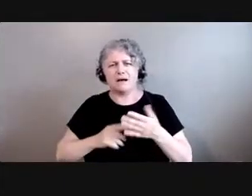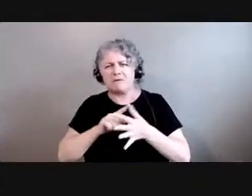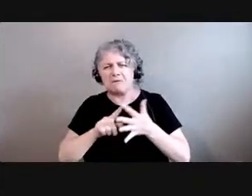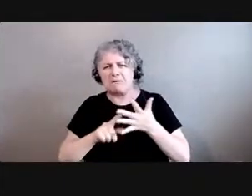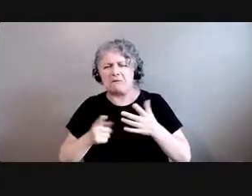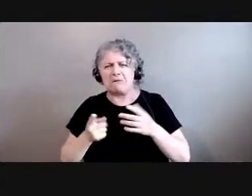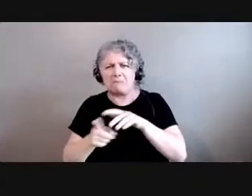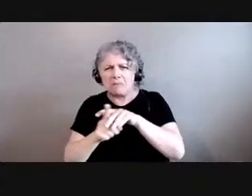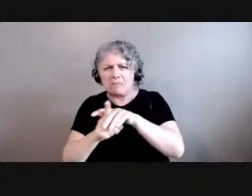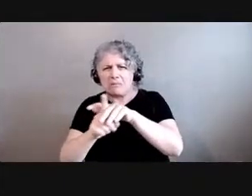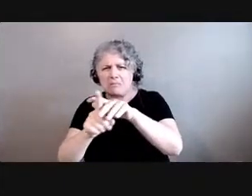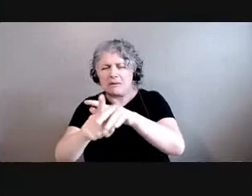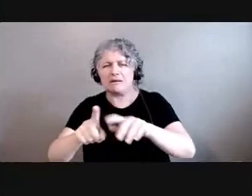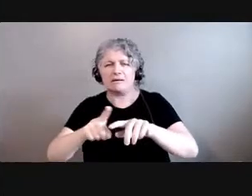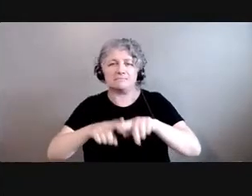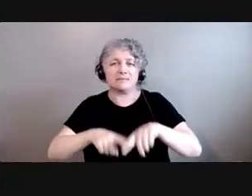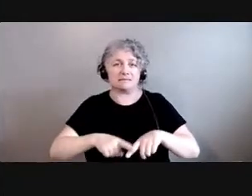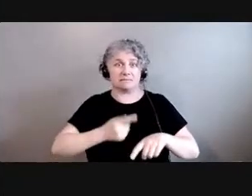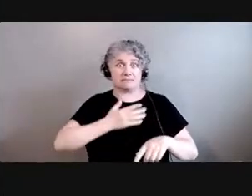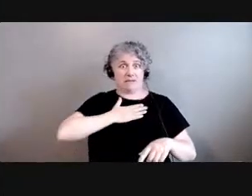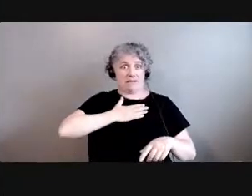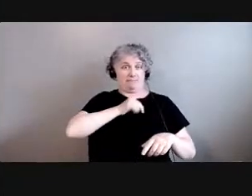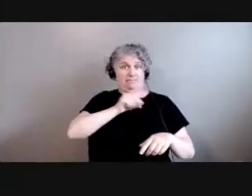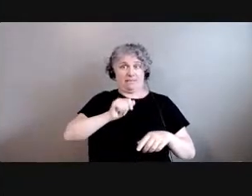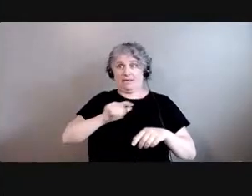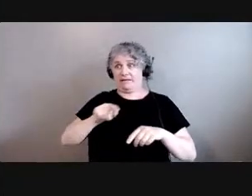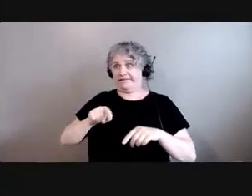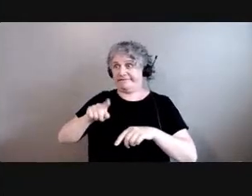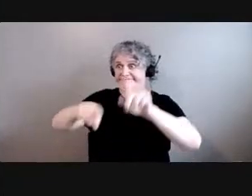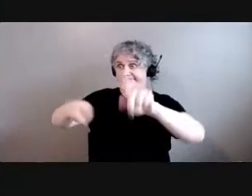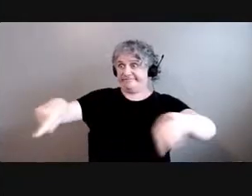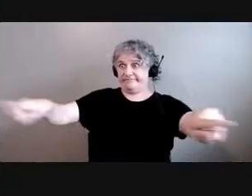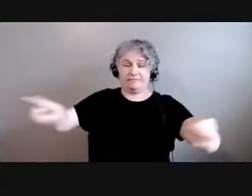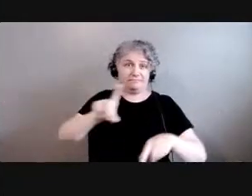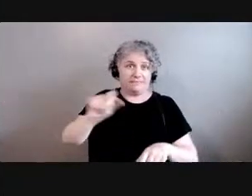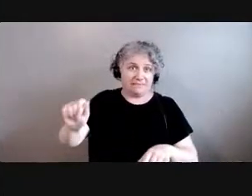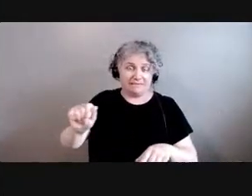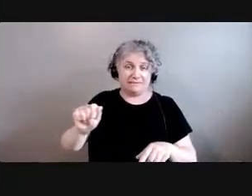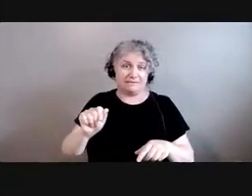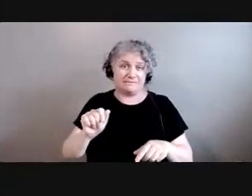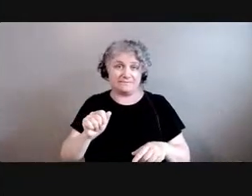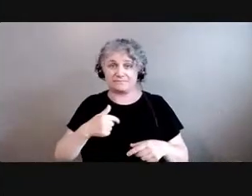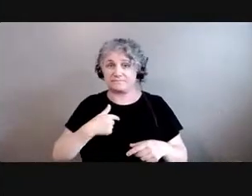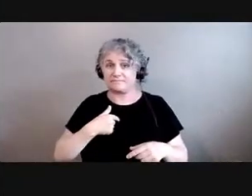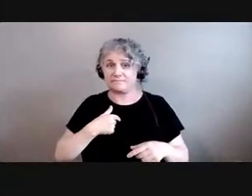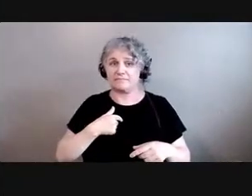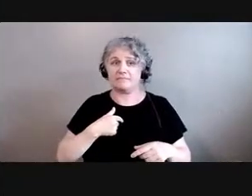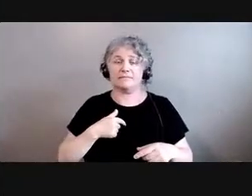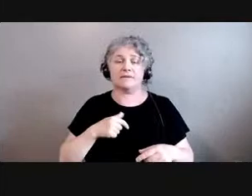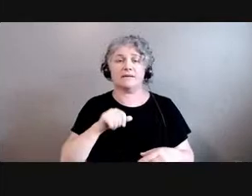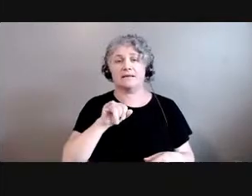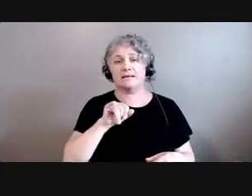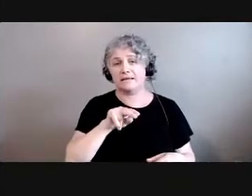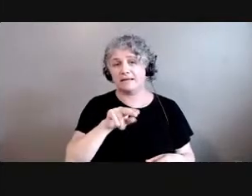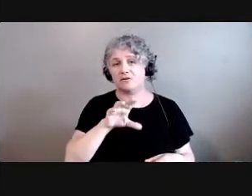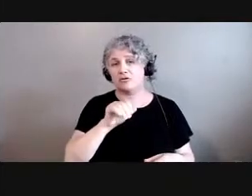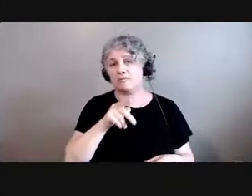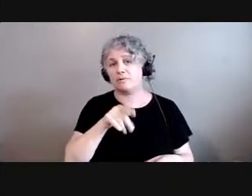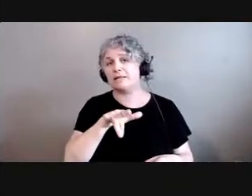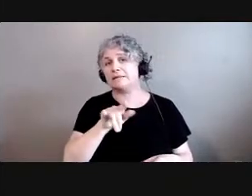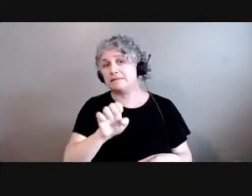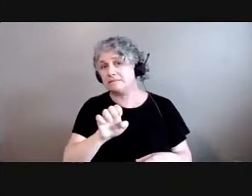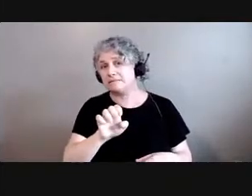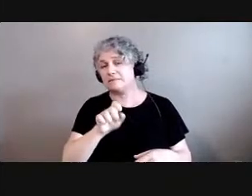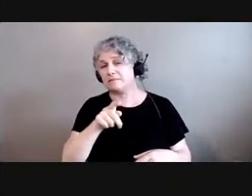well, with different disabilities also. Maybe to add that I'm an incomplete paraplegic, and so I use a manual